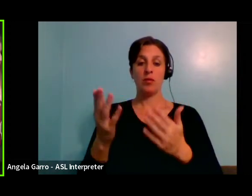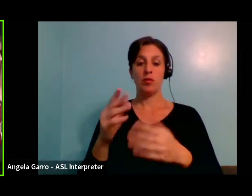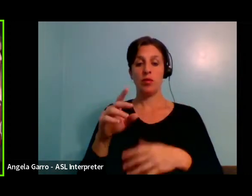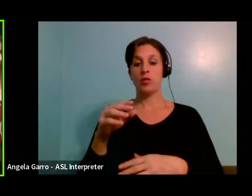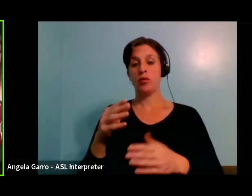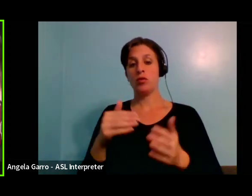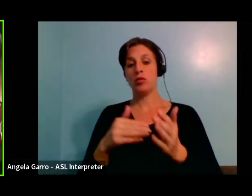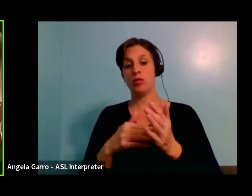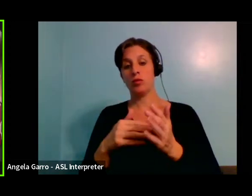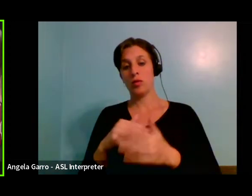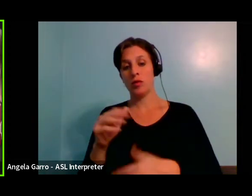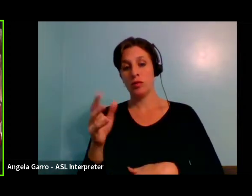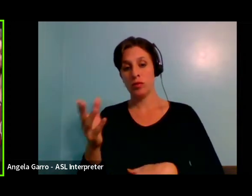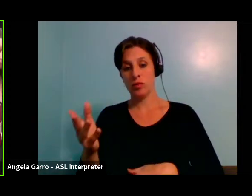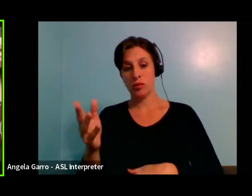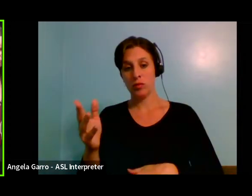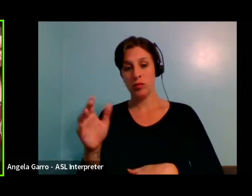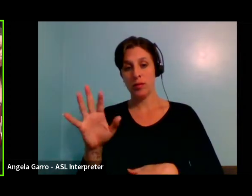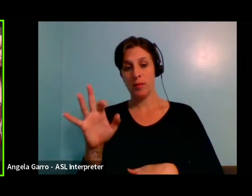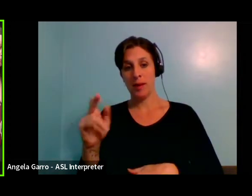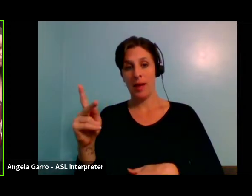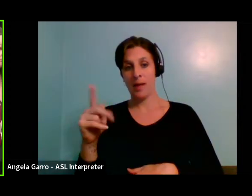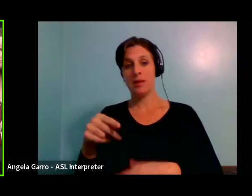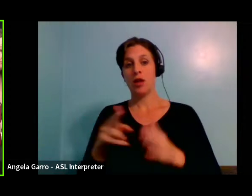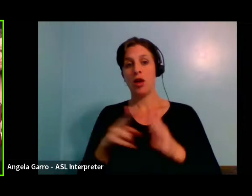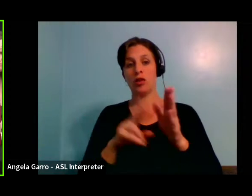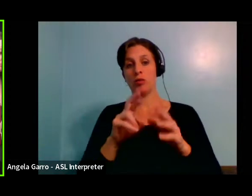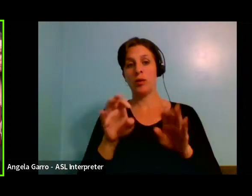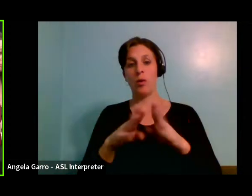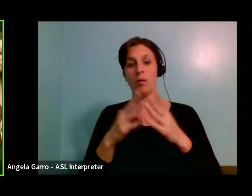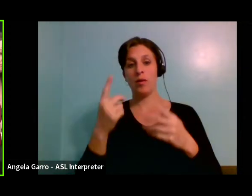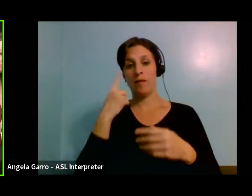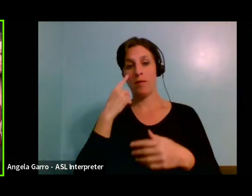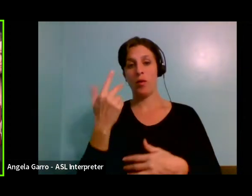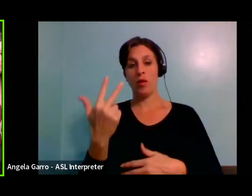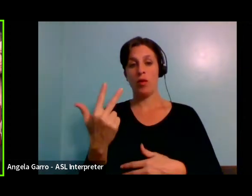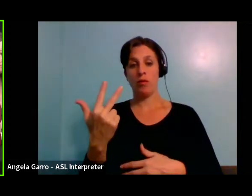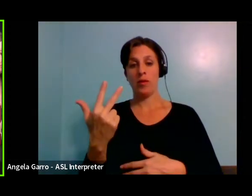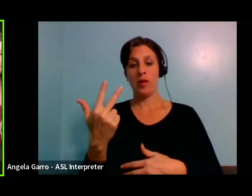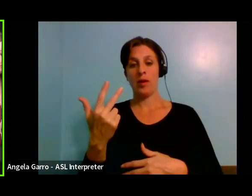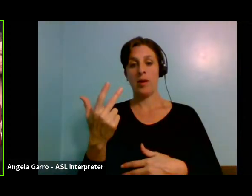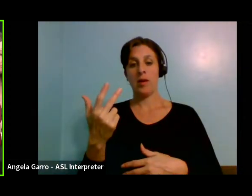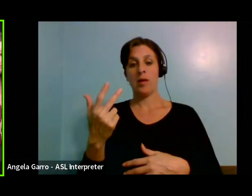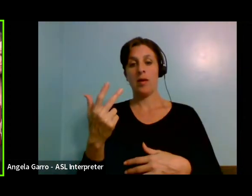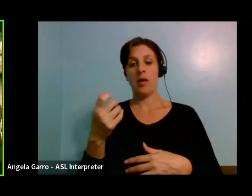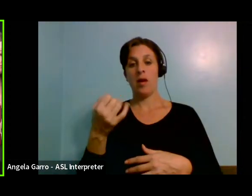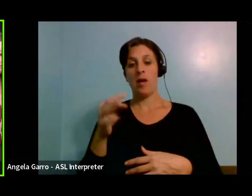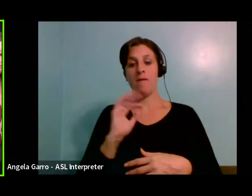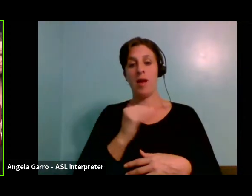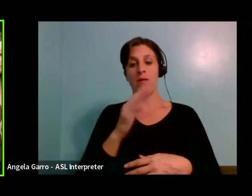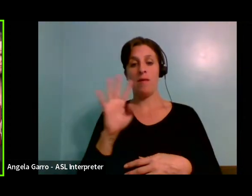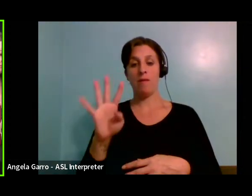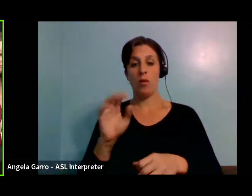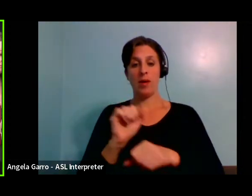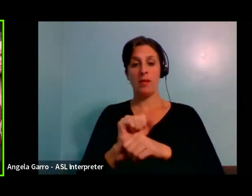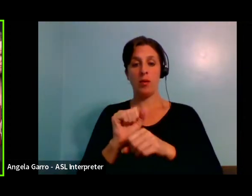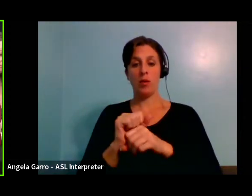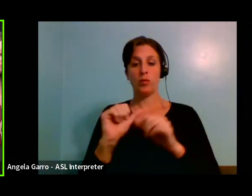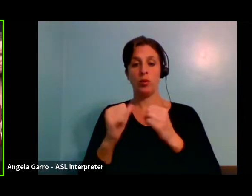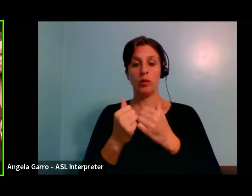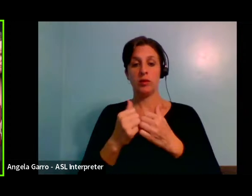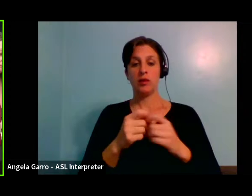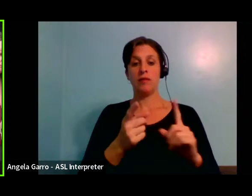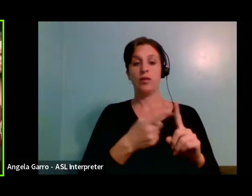and the next 2 are contract reopeners for 3 of our 4 employee associations. The first one is with our